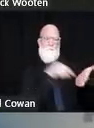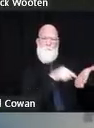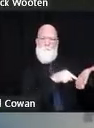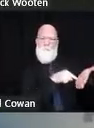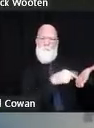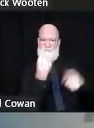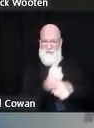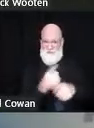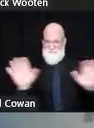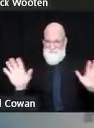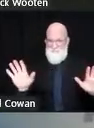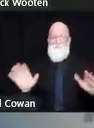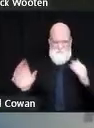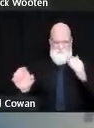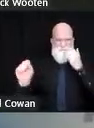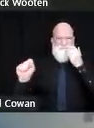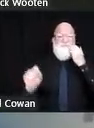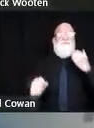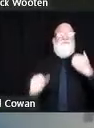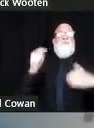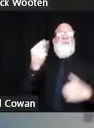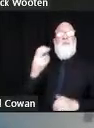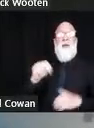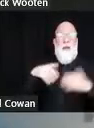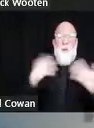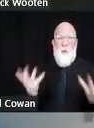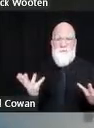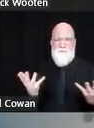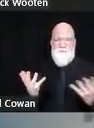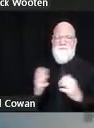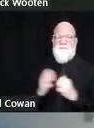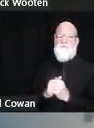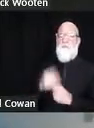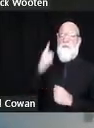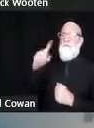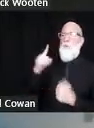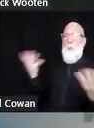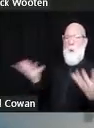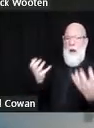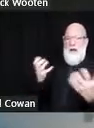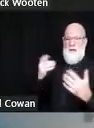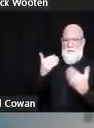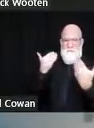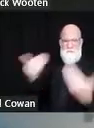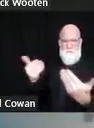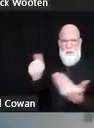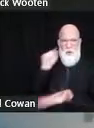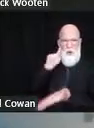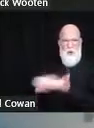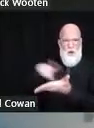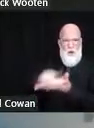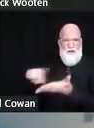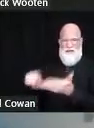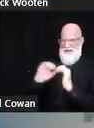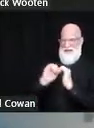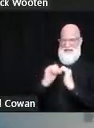then then what would an audit accomplish if you can't trace Which presidential candidate was voted for and you end up throwing